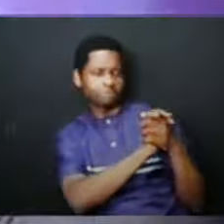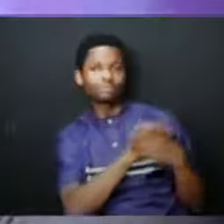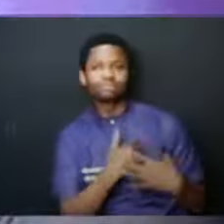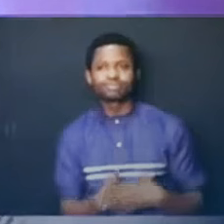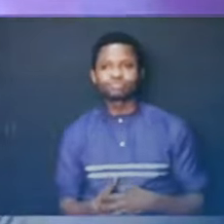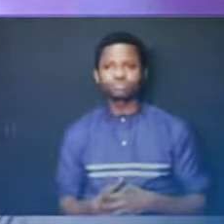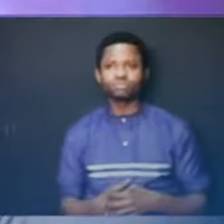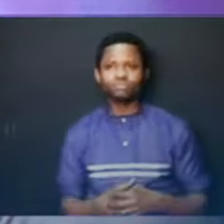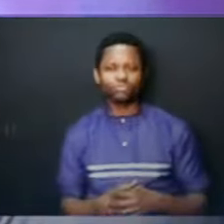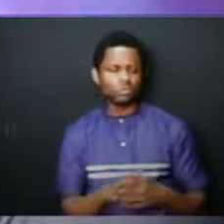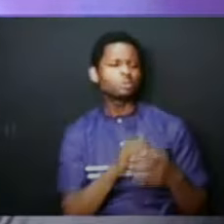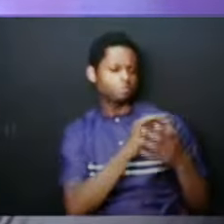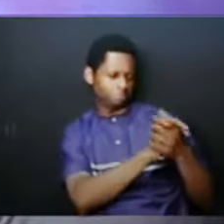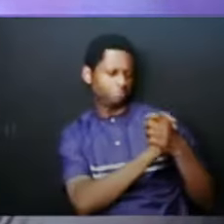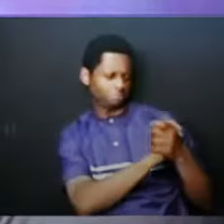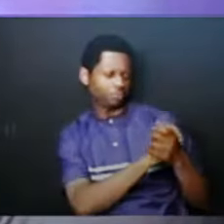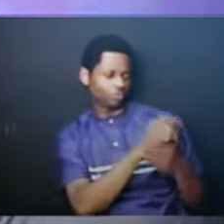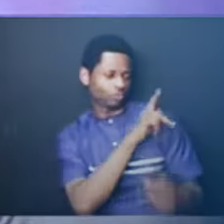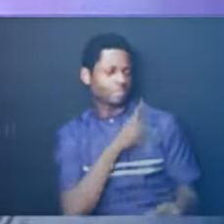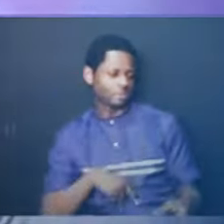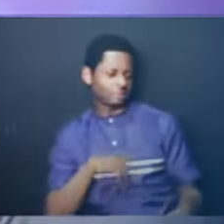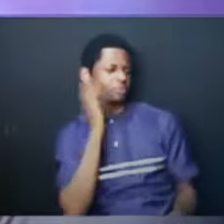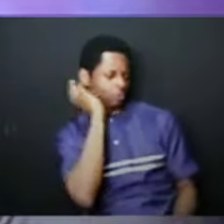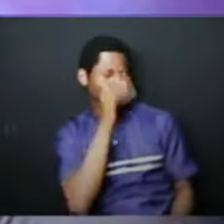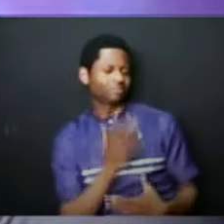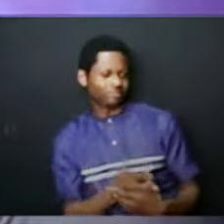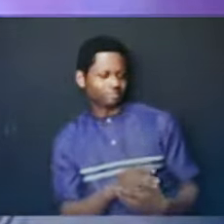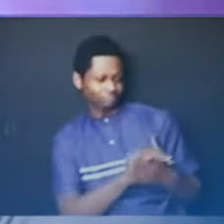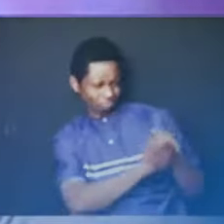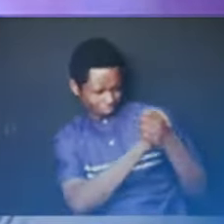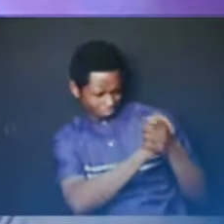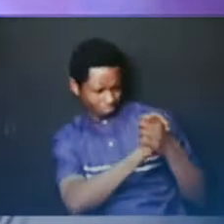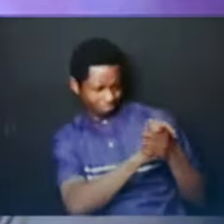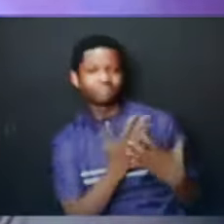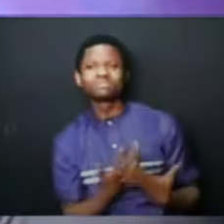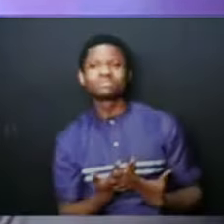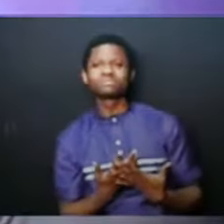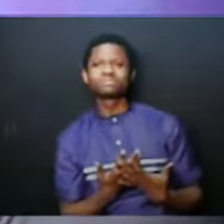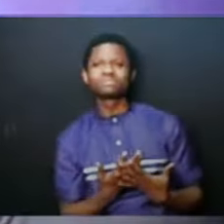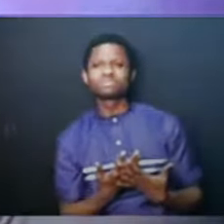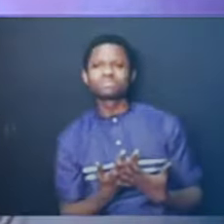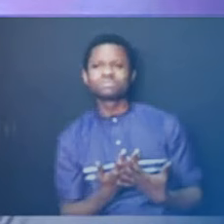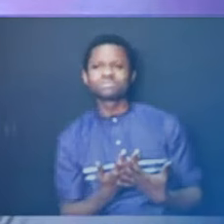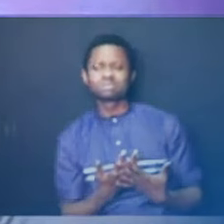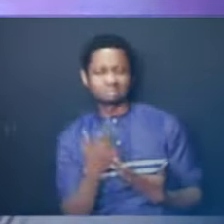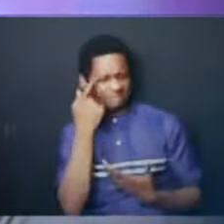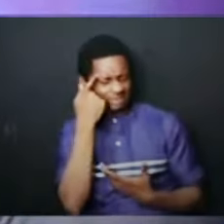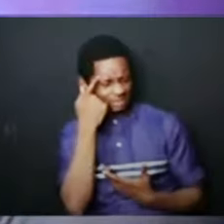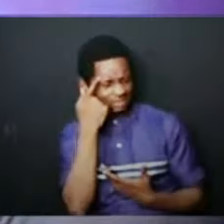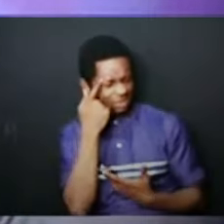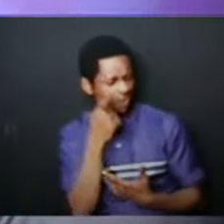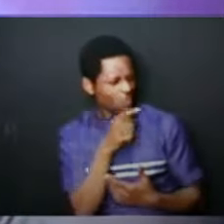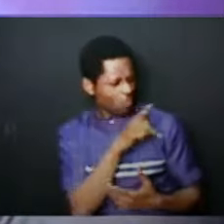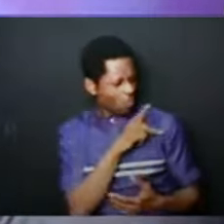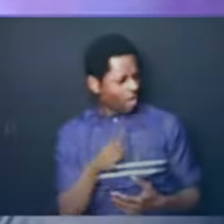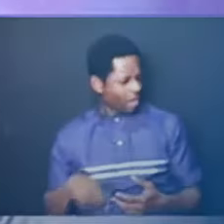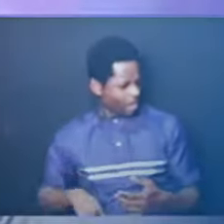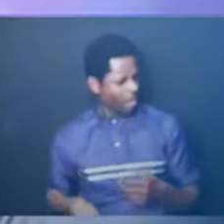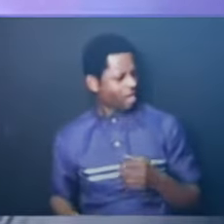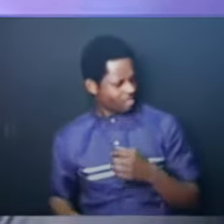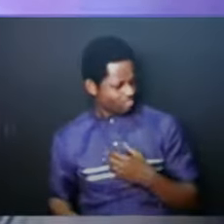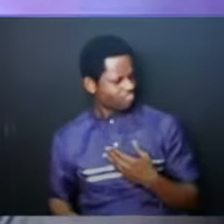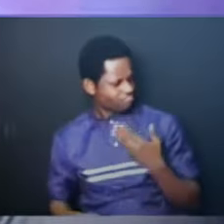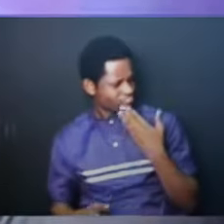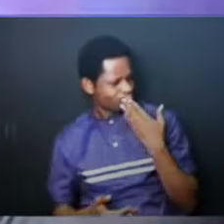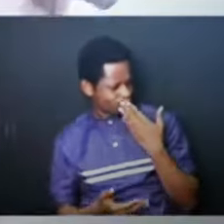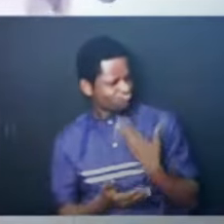Yeah, they will clap for them. Obi biara be tu chama no kra. Yeah, they think that the king has done this woman good. Eka